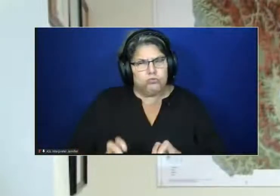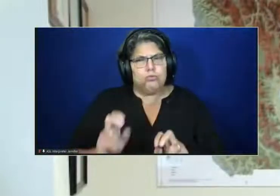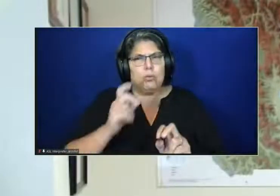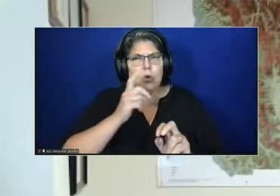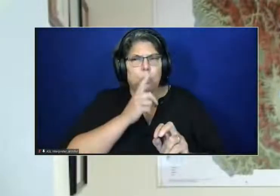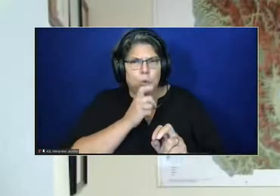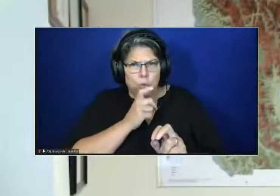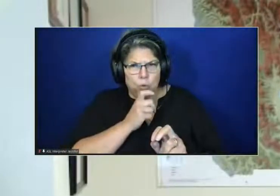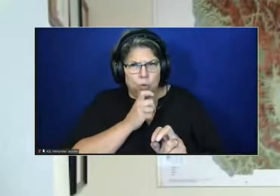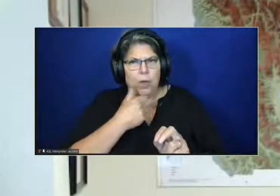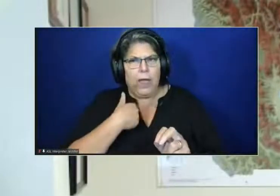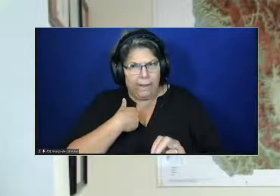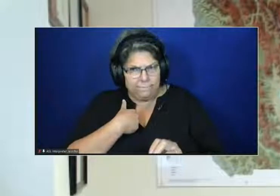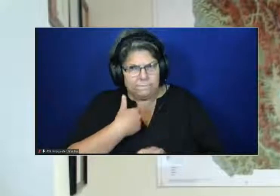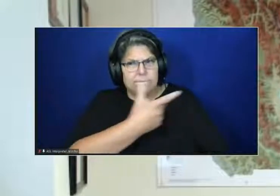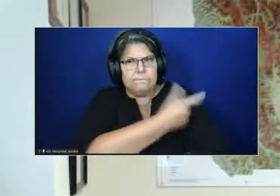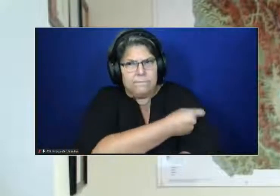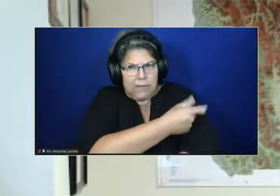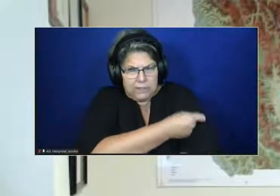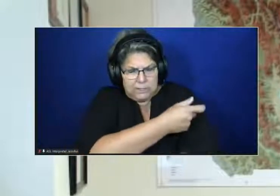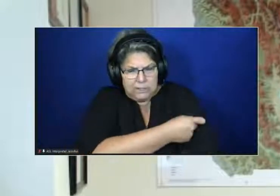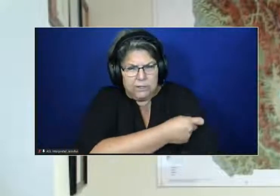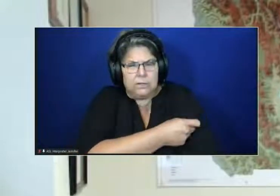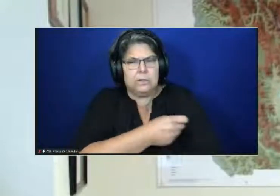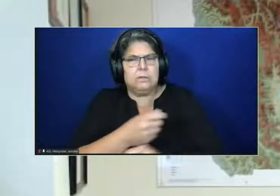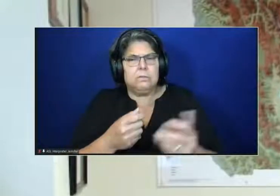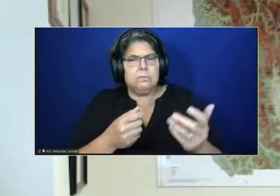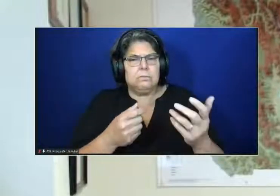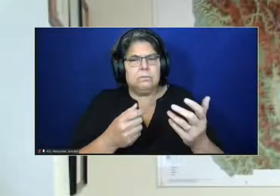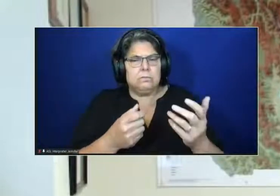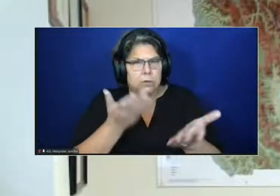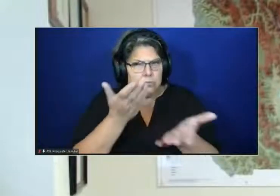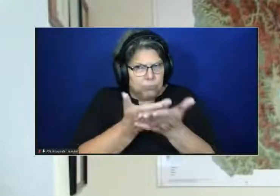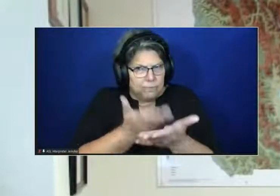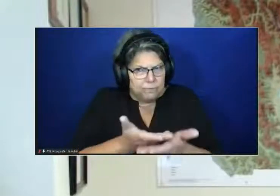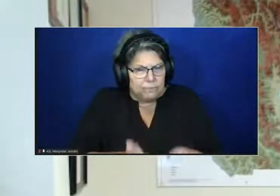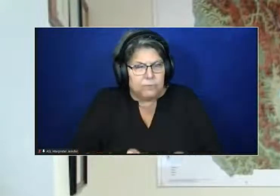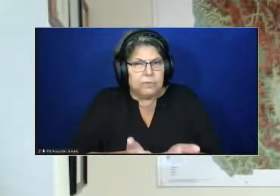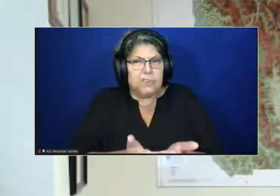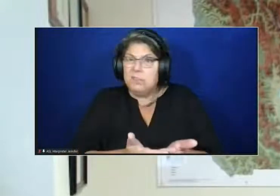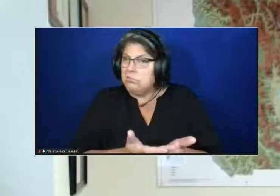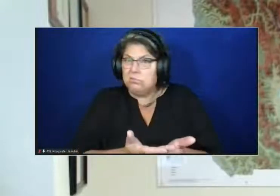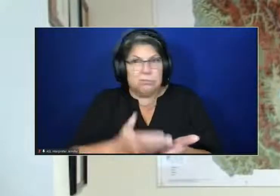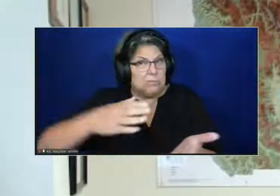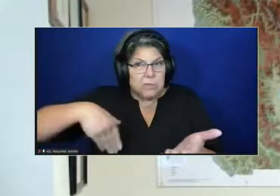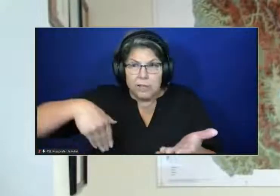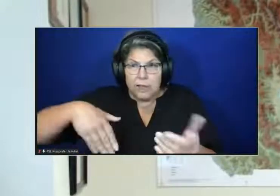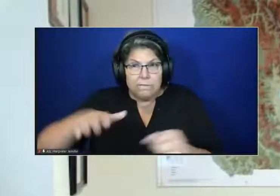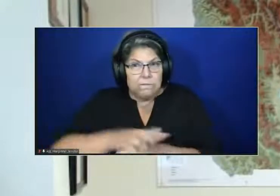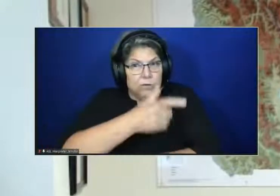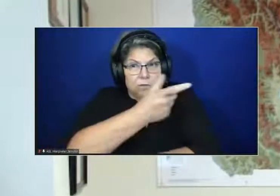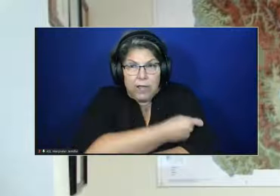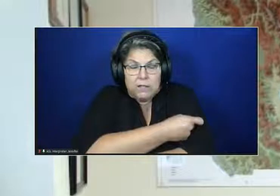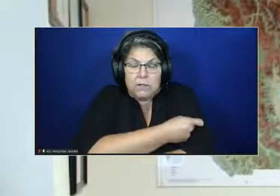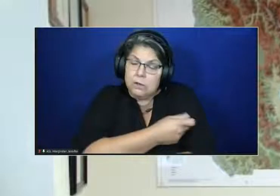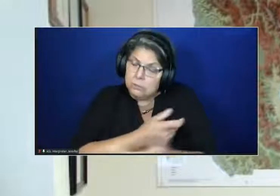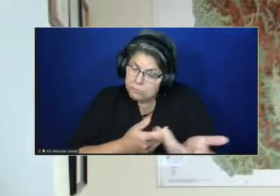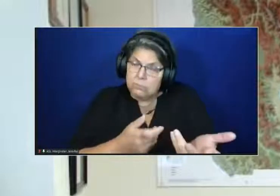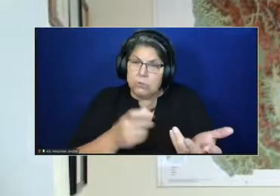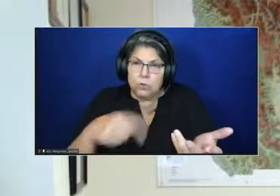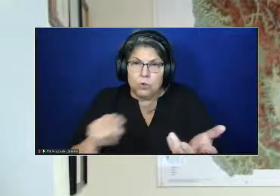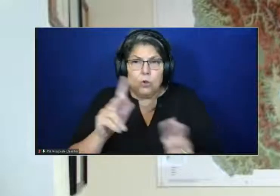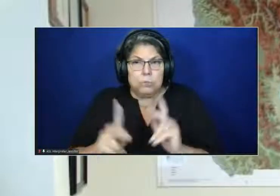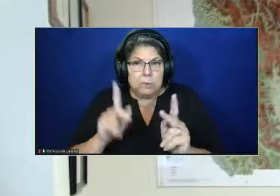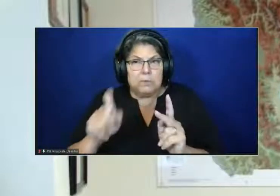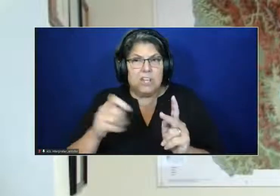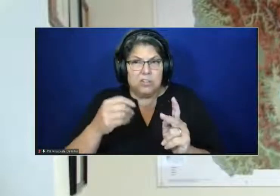is vaccinated, verifying who is vaccinated. And for those people who are not fully vaccinated, they should have